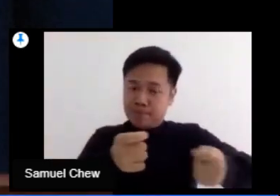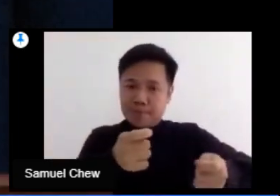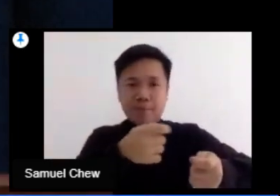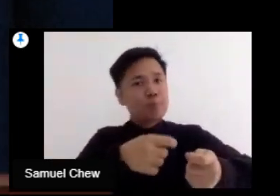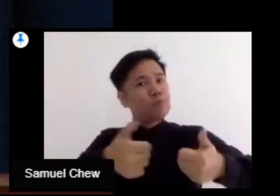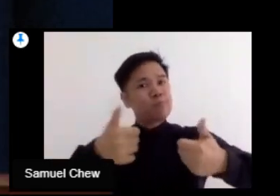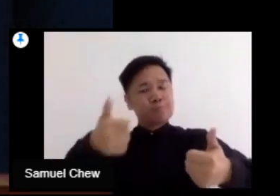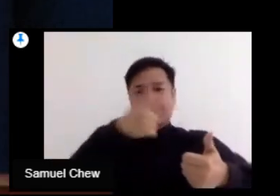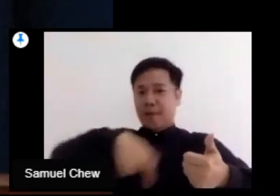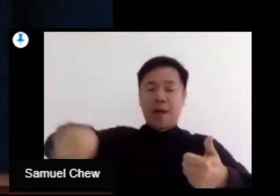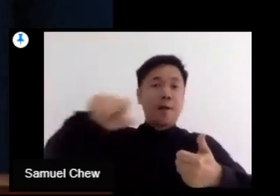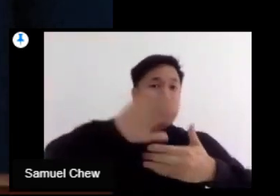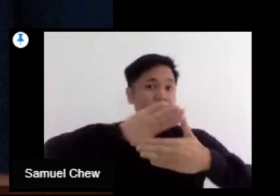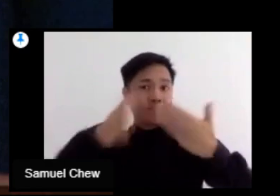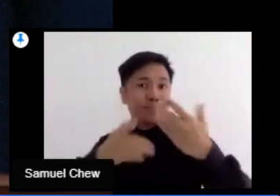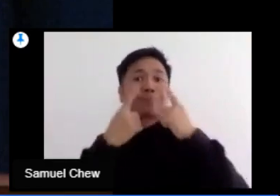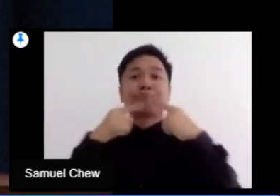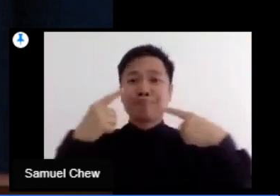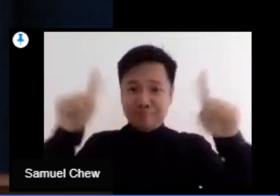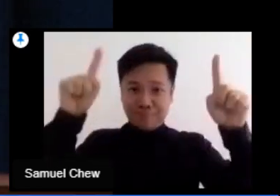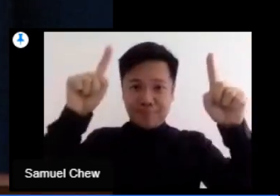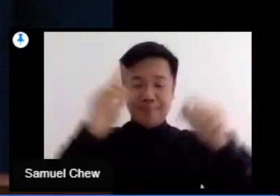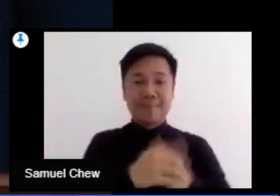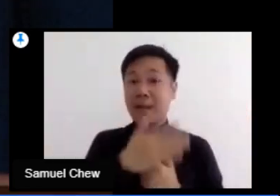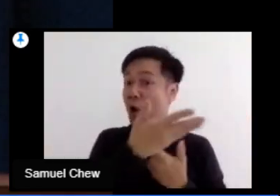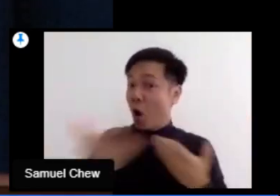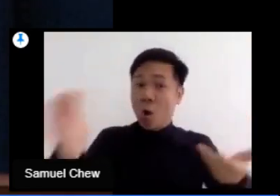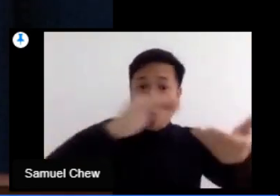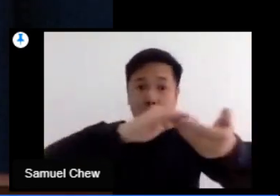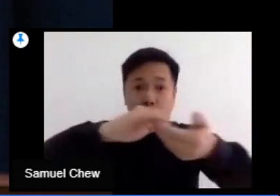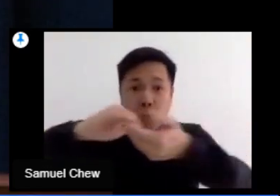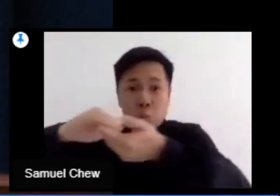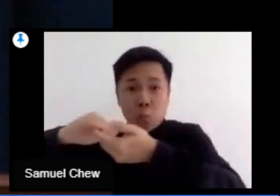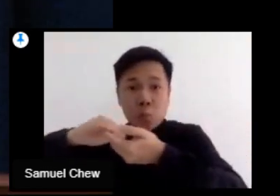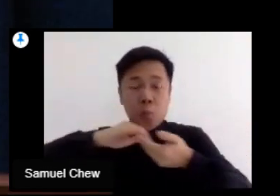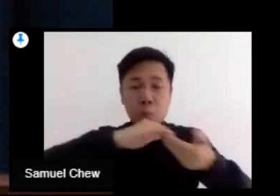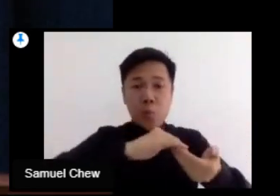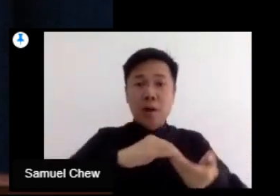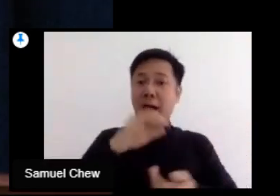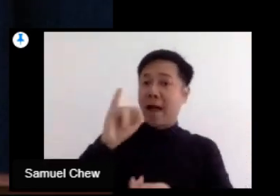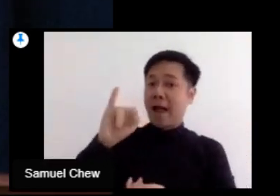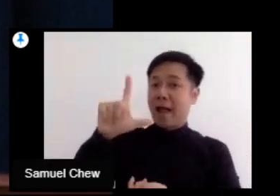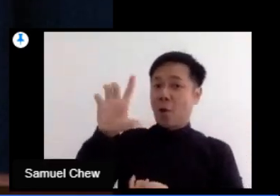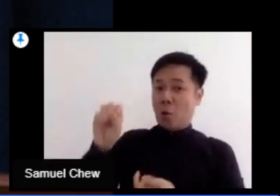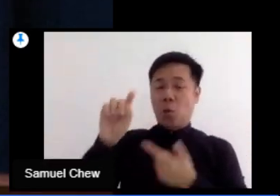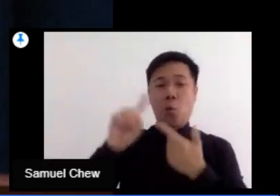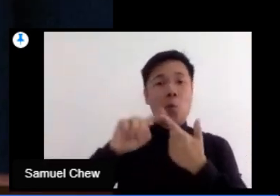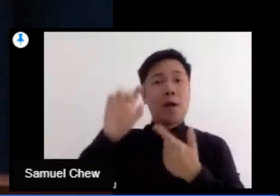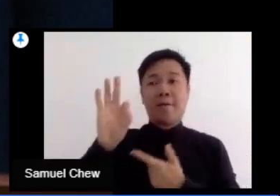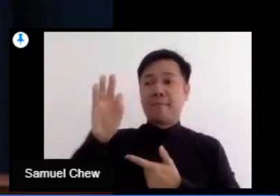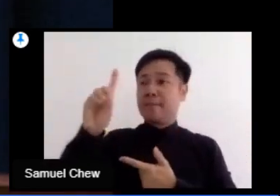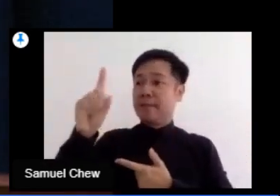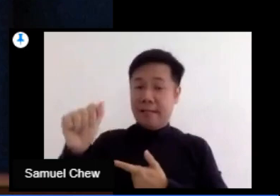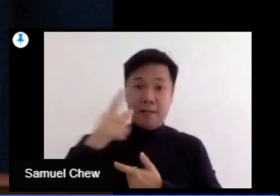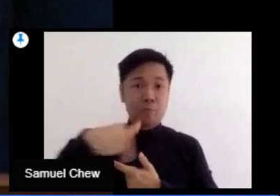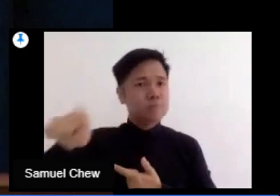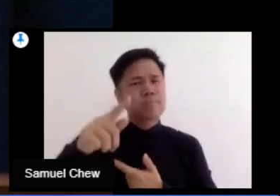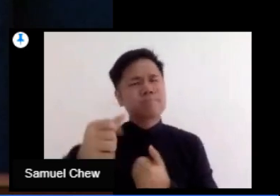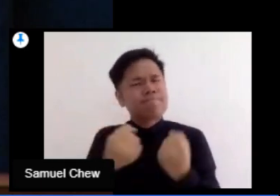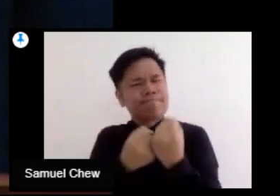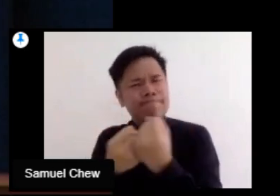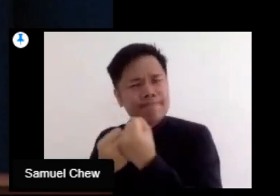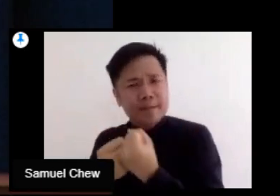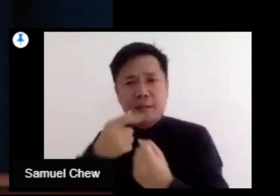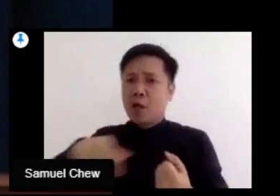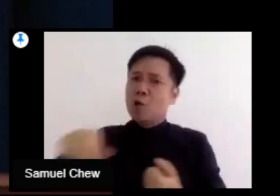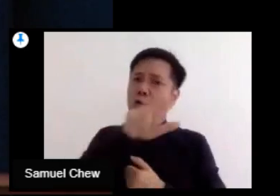conclusion. I also want to thank our UN partners, particularly ILO and UNFPA, for once again demonstrating that the UN